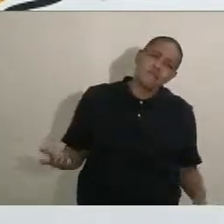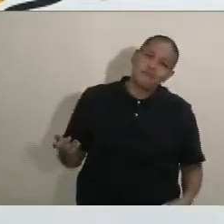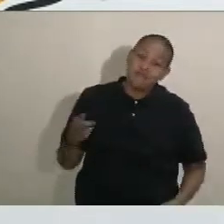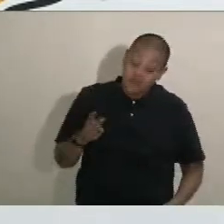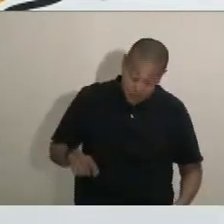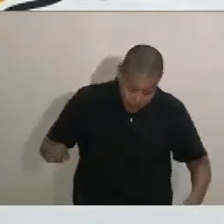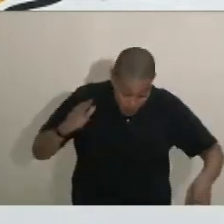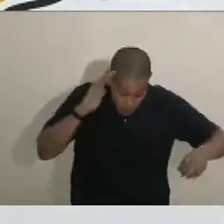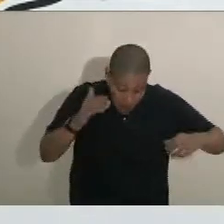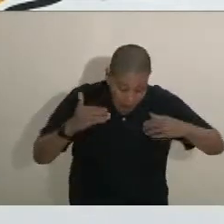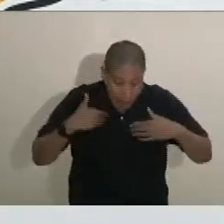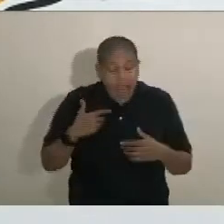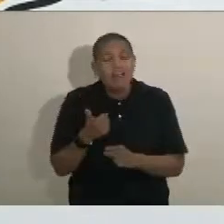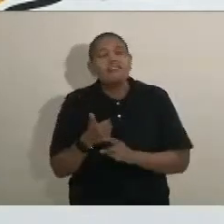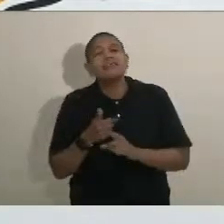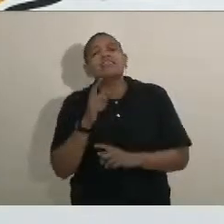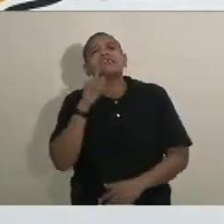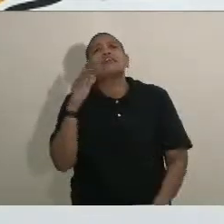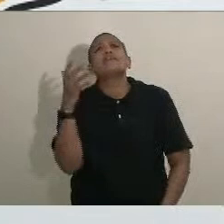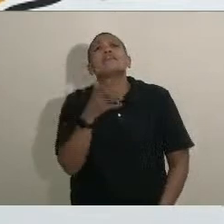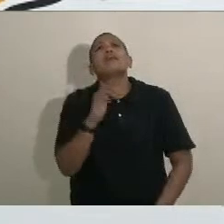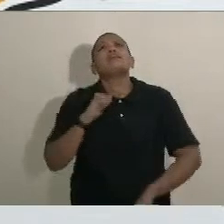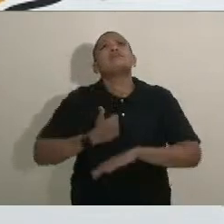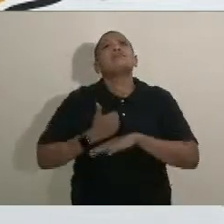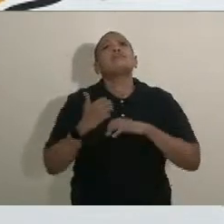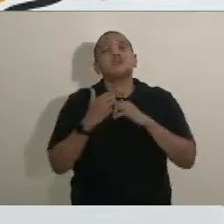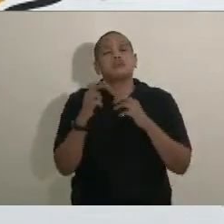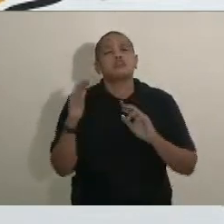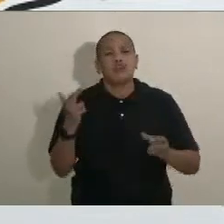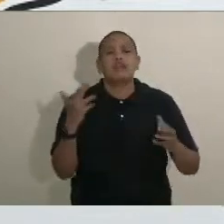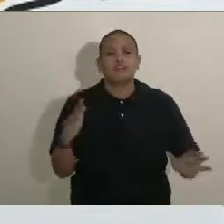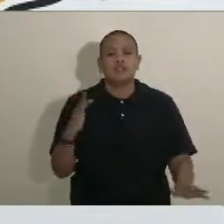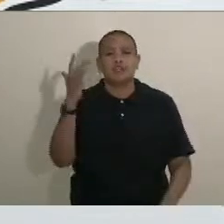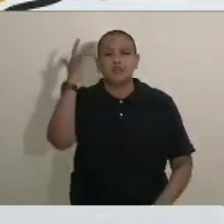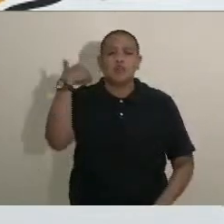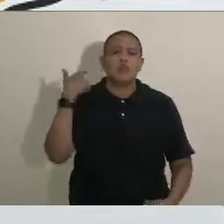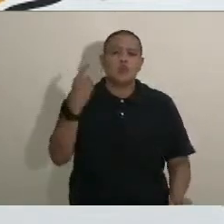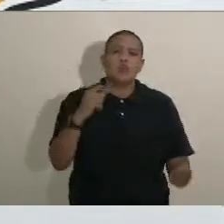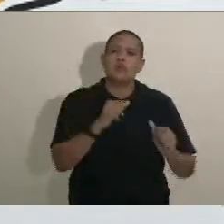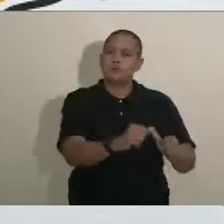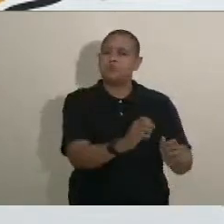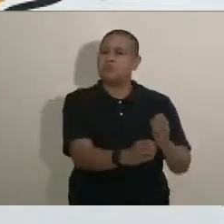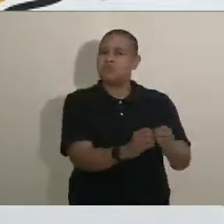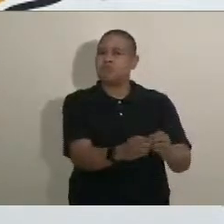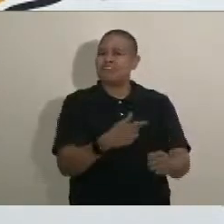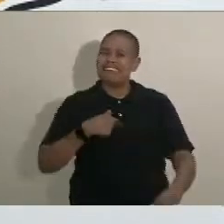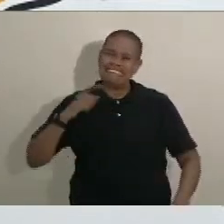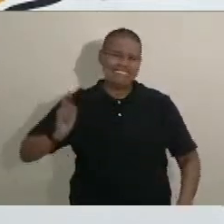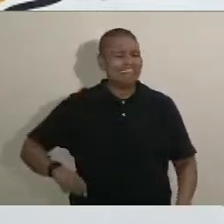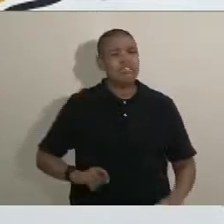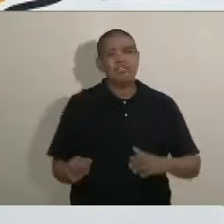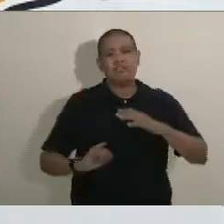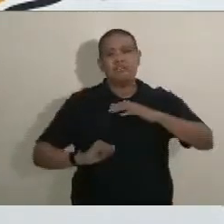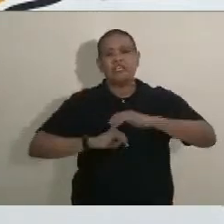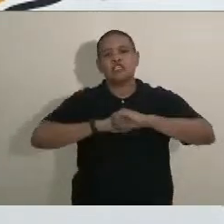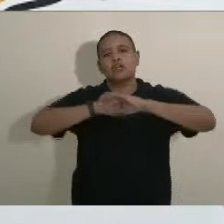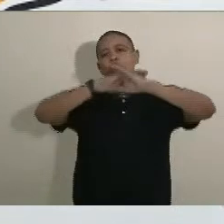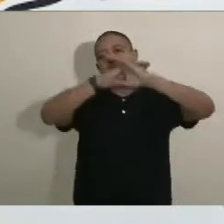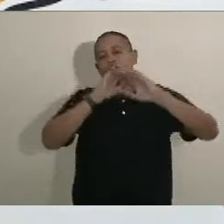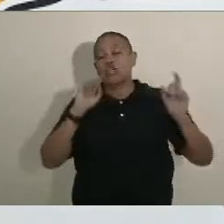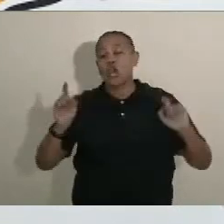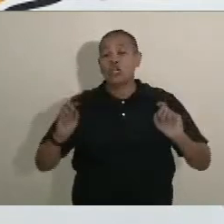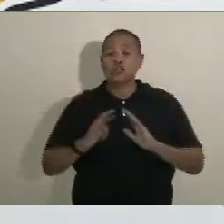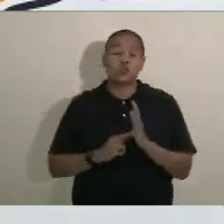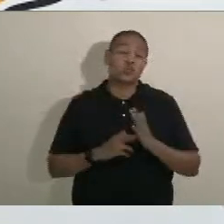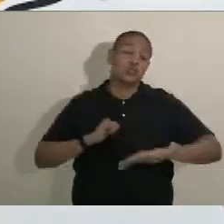those would have been in place, and that's why we do maintain that we need to have the infection prevention and control